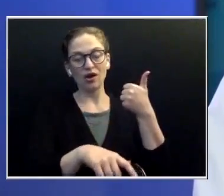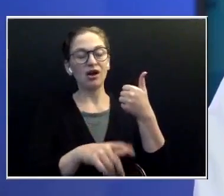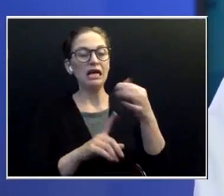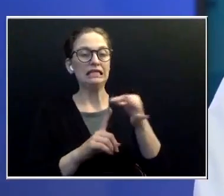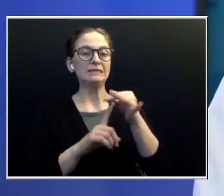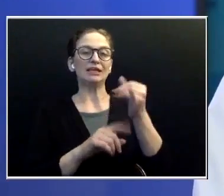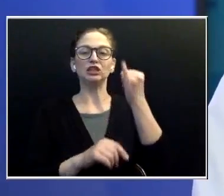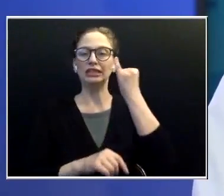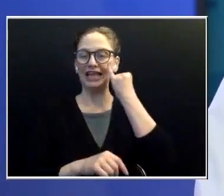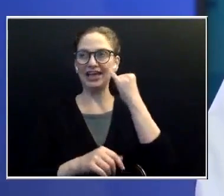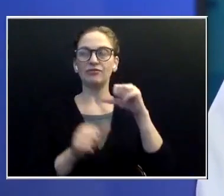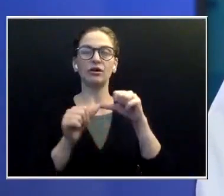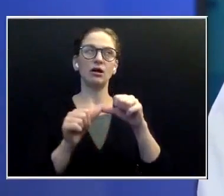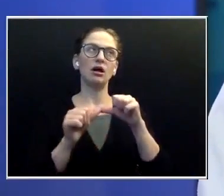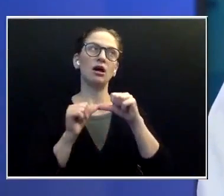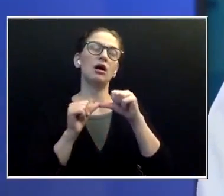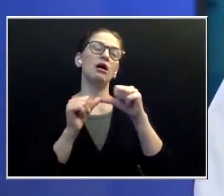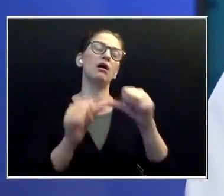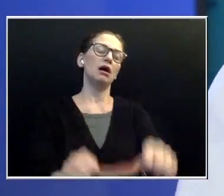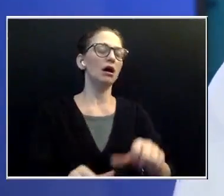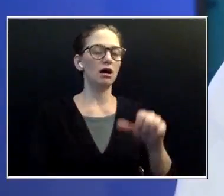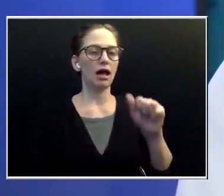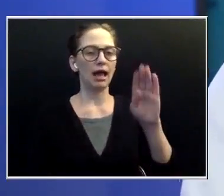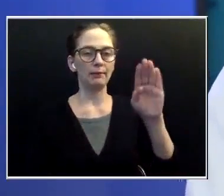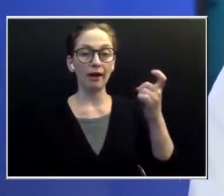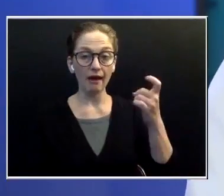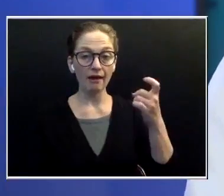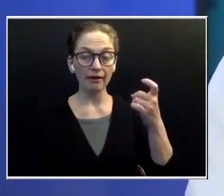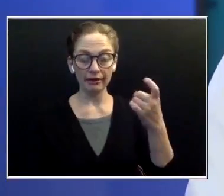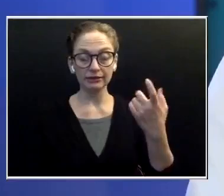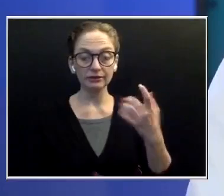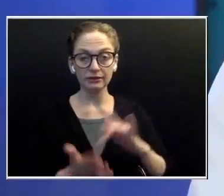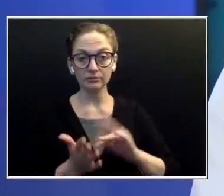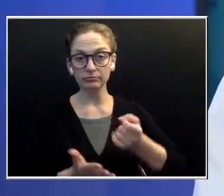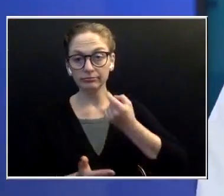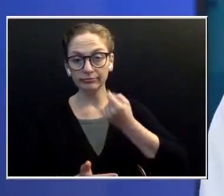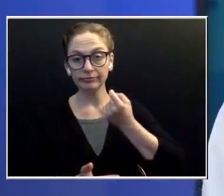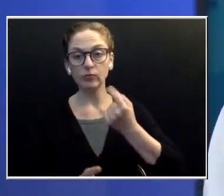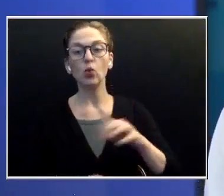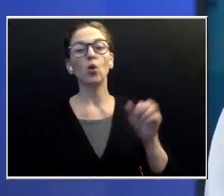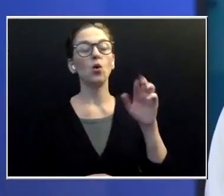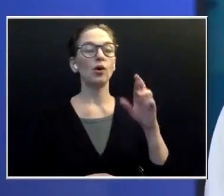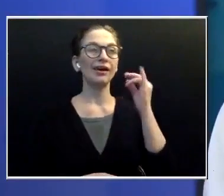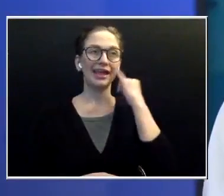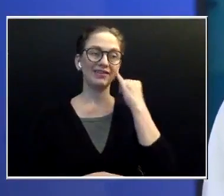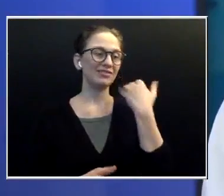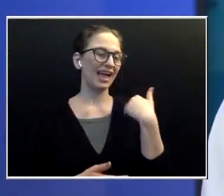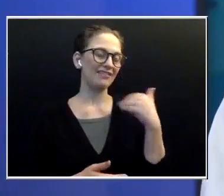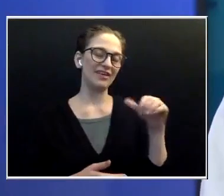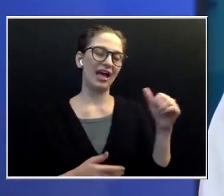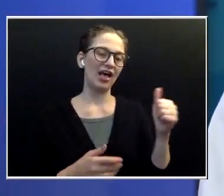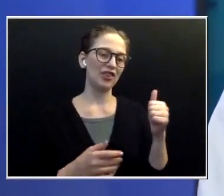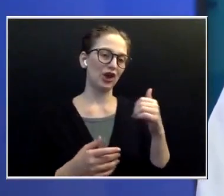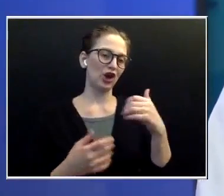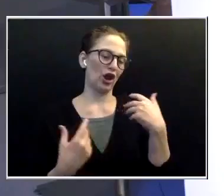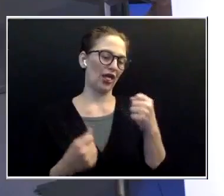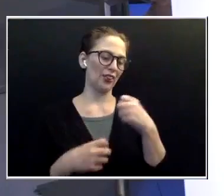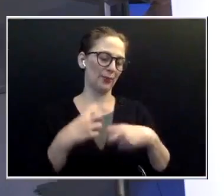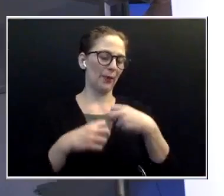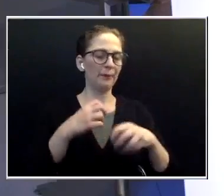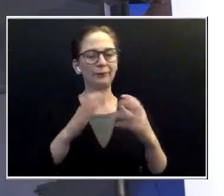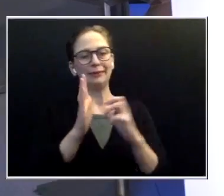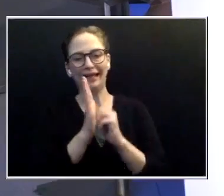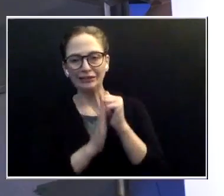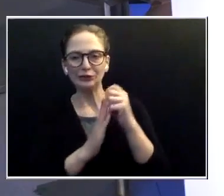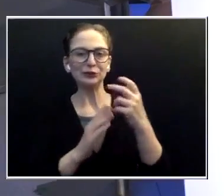long-term antibiotic use, or patients actually with underlying cancer malignancy using chemotherapy, it might take a longer time for them actually to restore their microbiome. So Courtney,